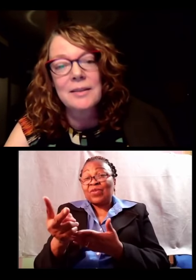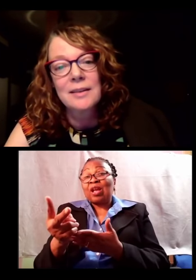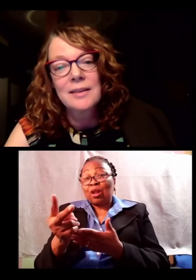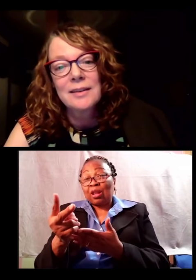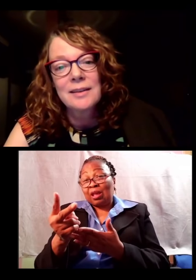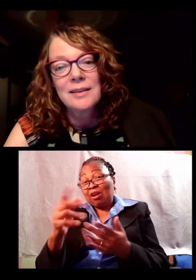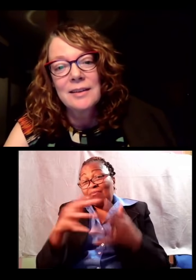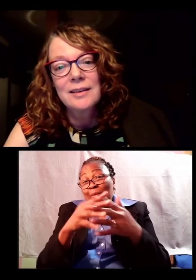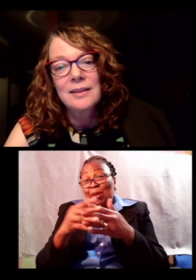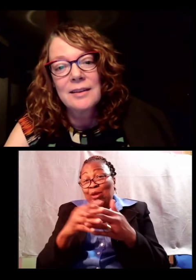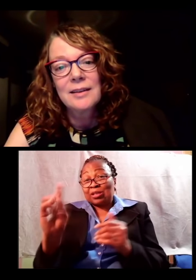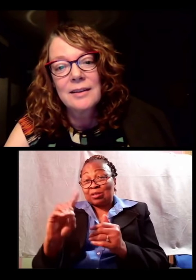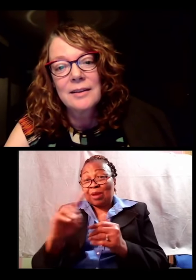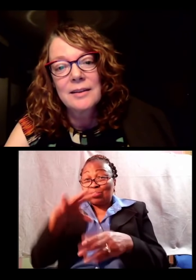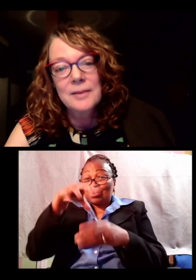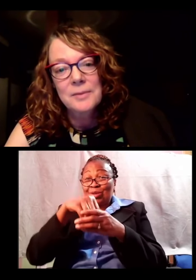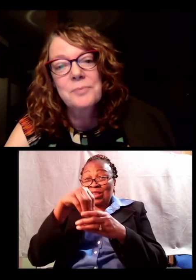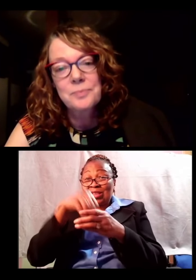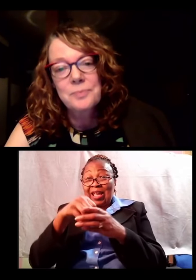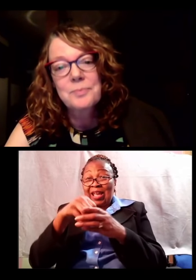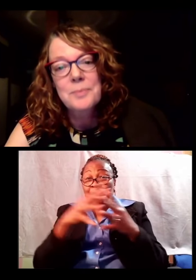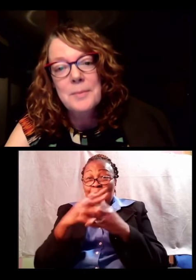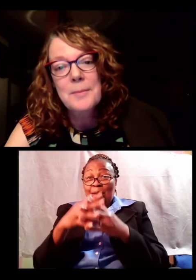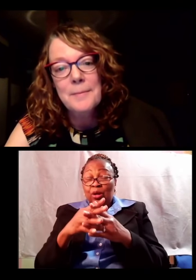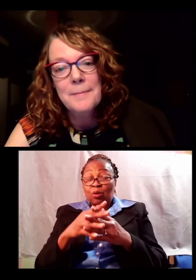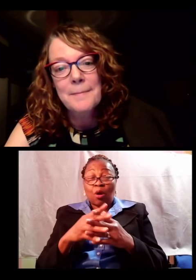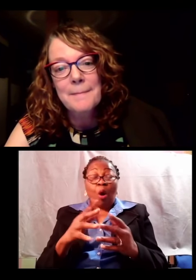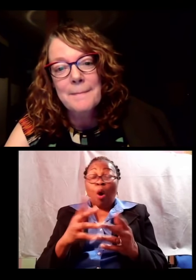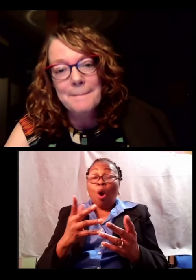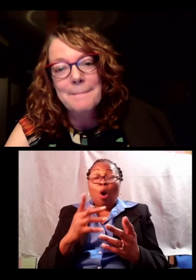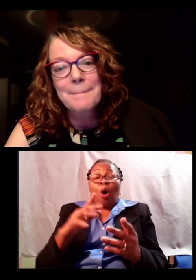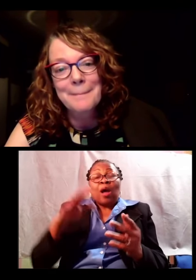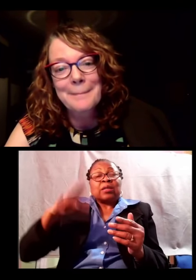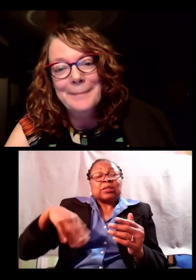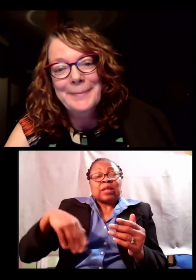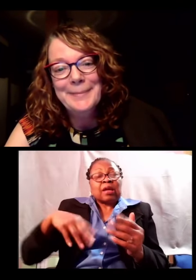right? Well, they shouldn't anymore because it hasn't failed.